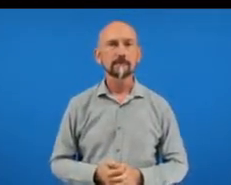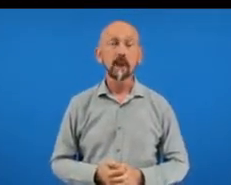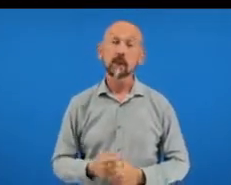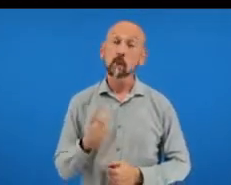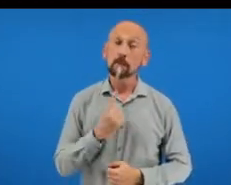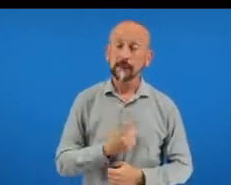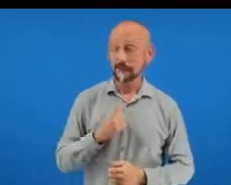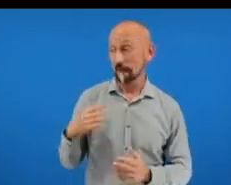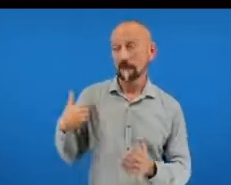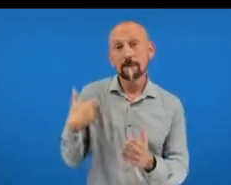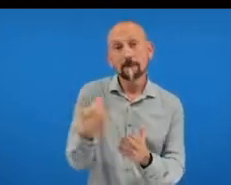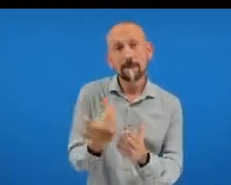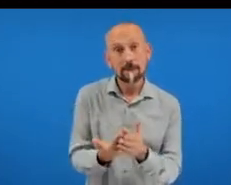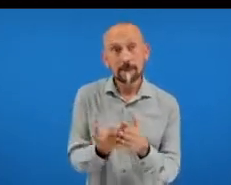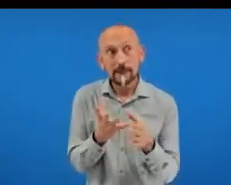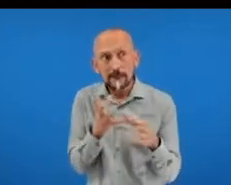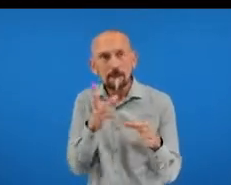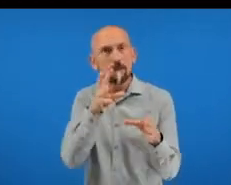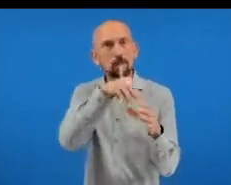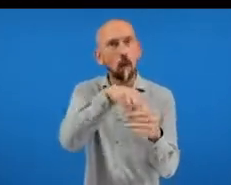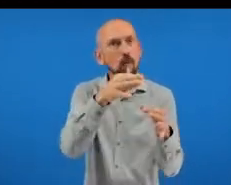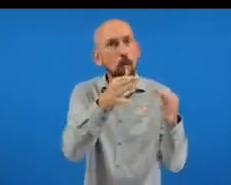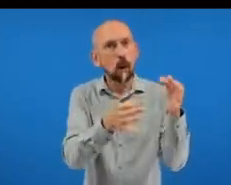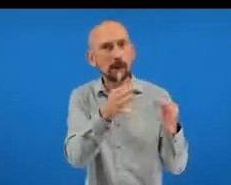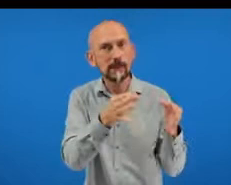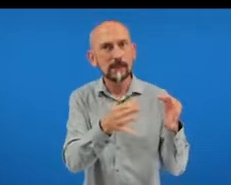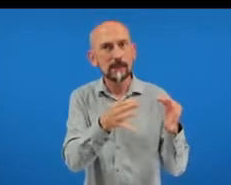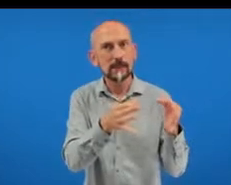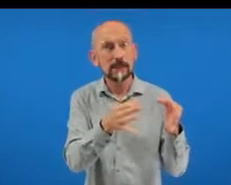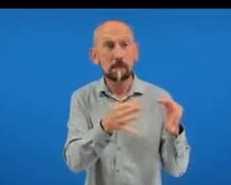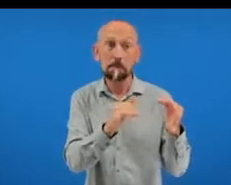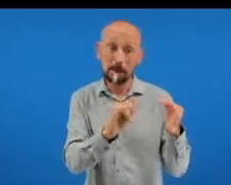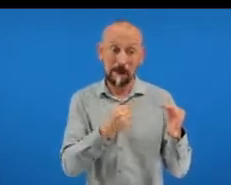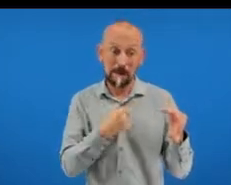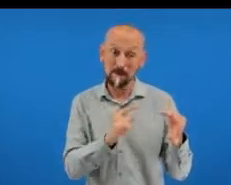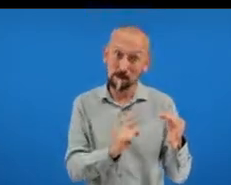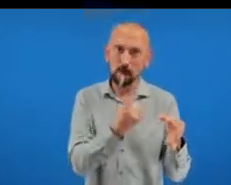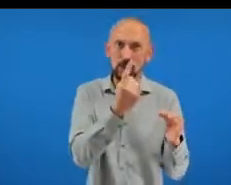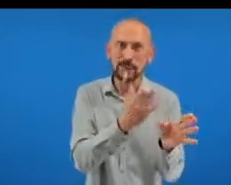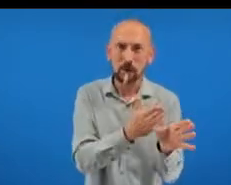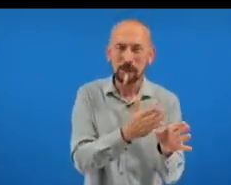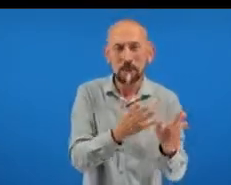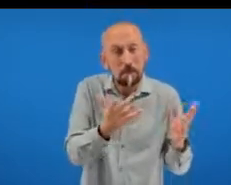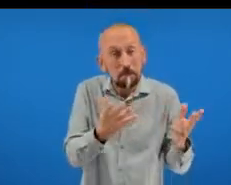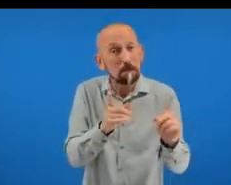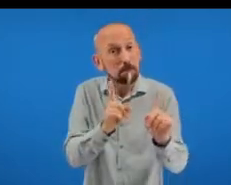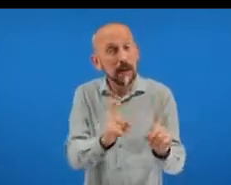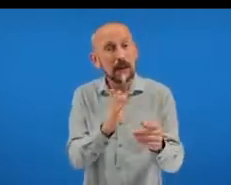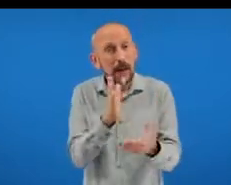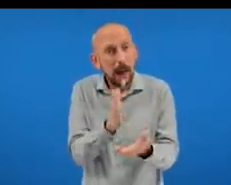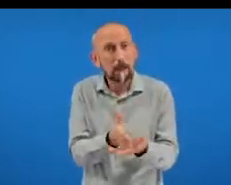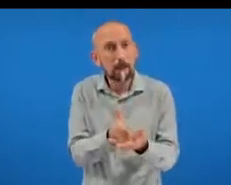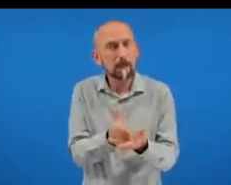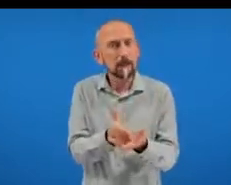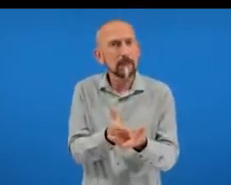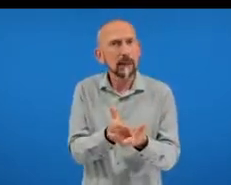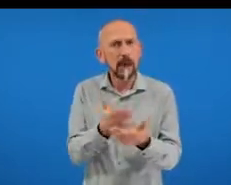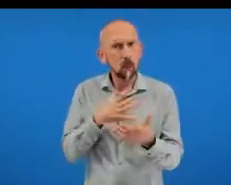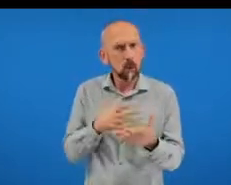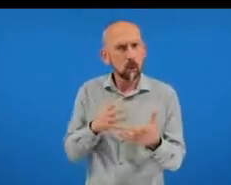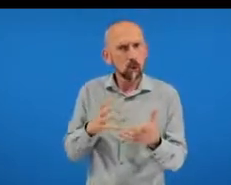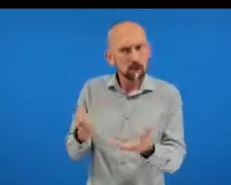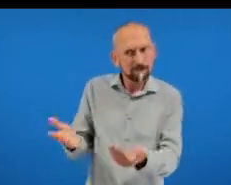into politics was one that may have been a first, but what I wanted to do is to pave the way for others who